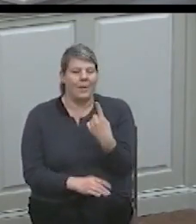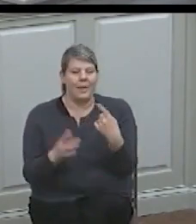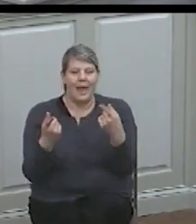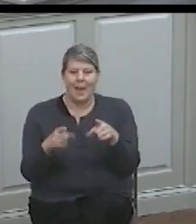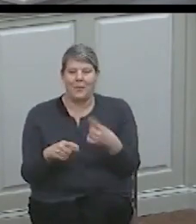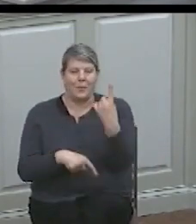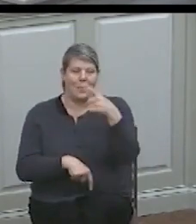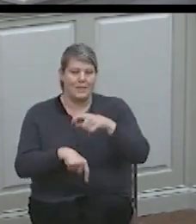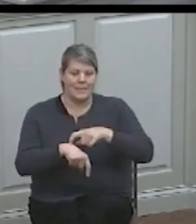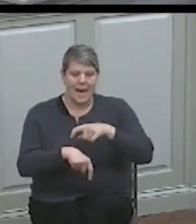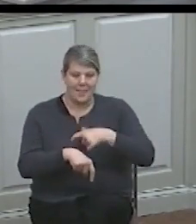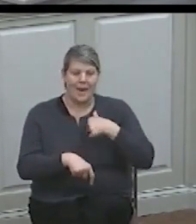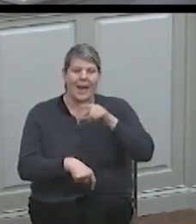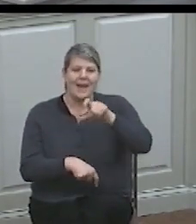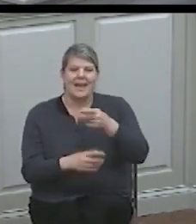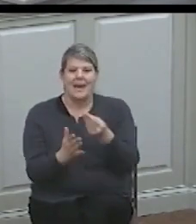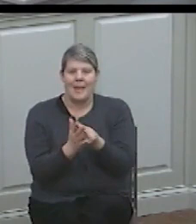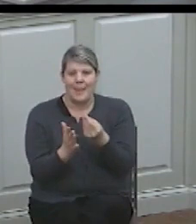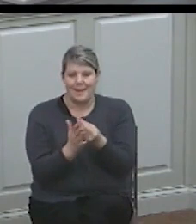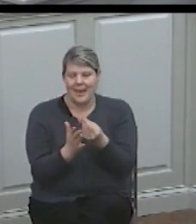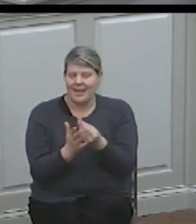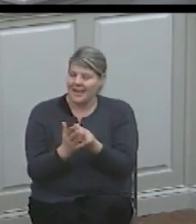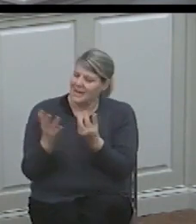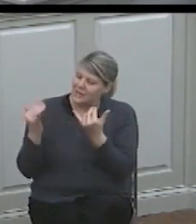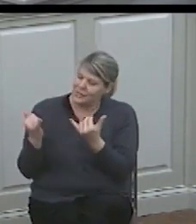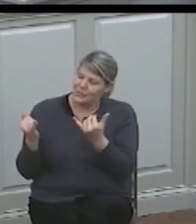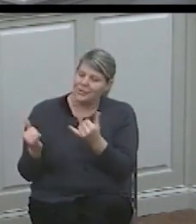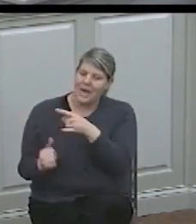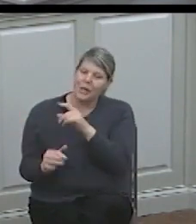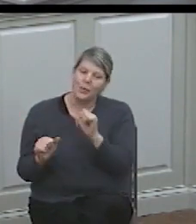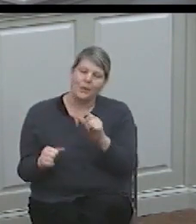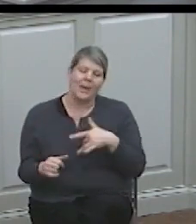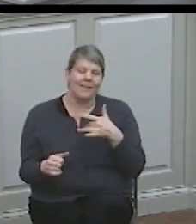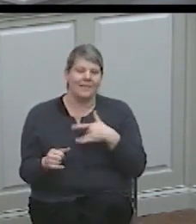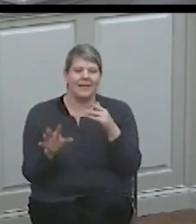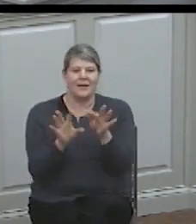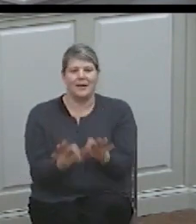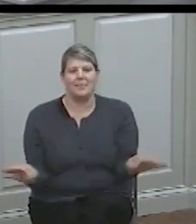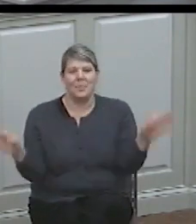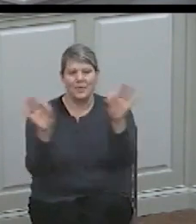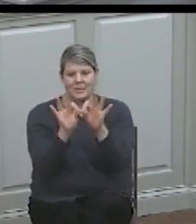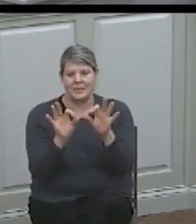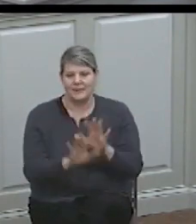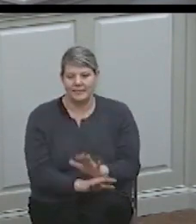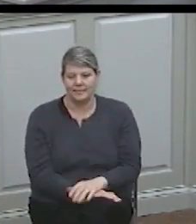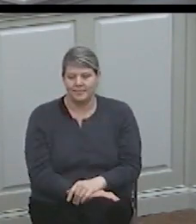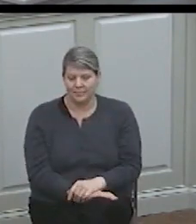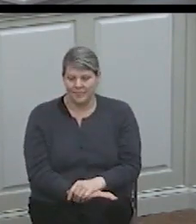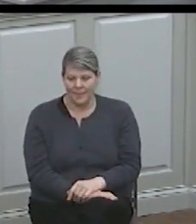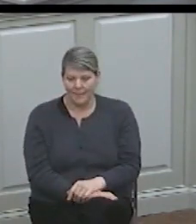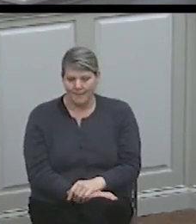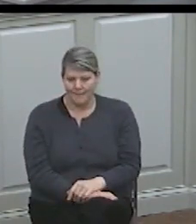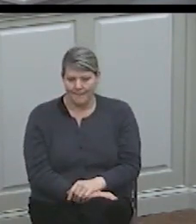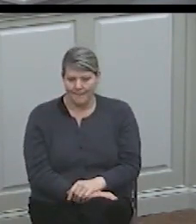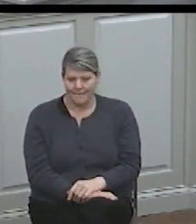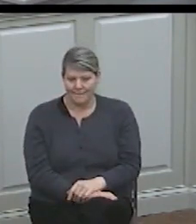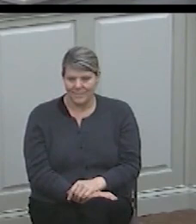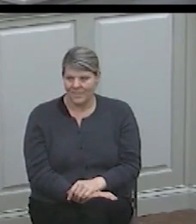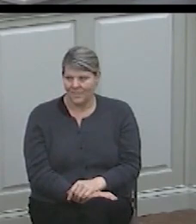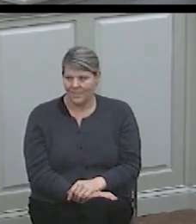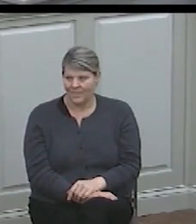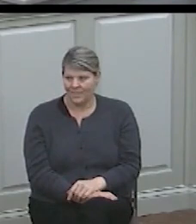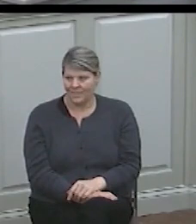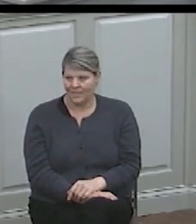So at least for today, you can feel important. Thank you. I appreciate that. Appreciate that. And you high school kids, be sure to leave that